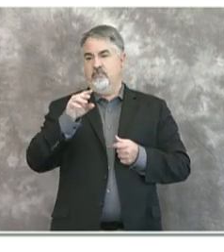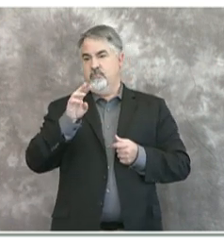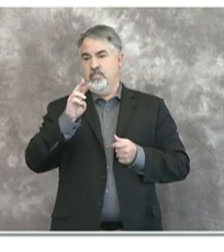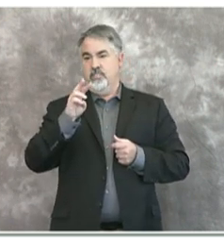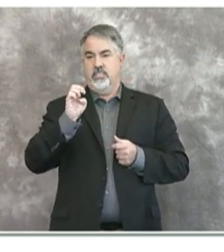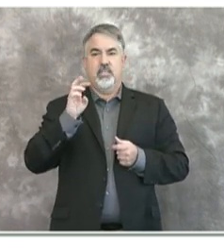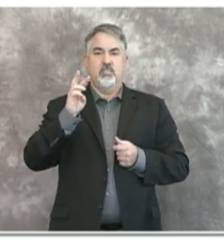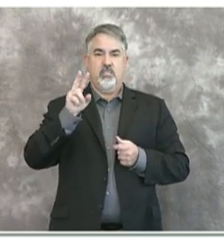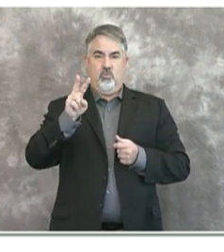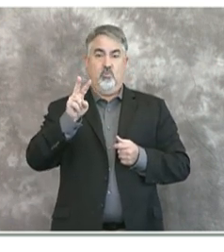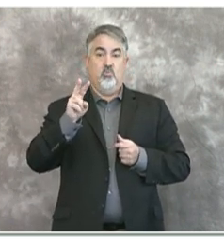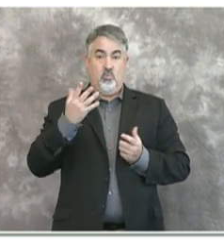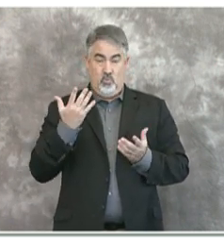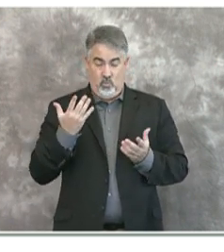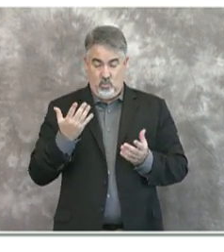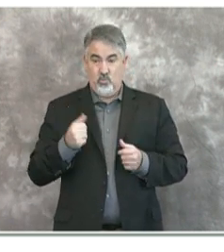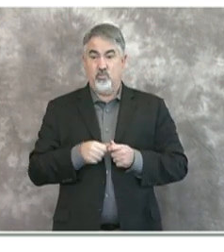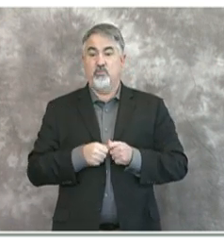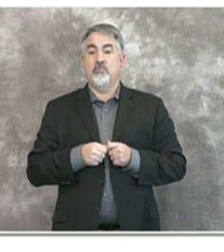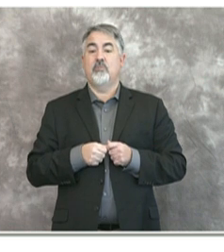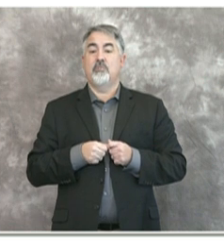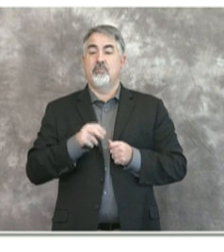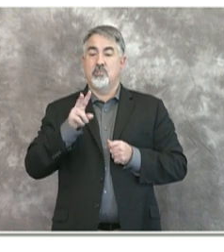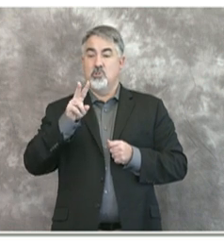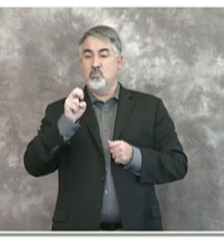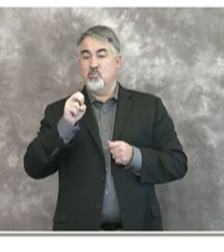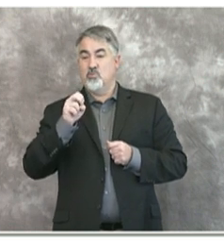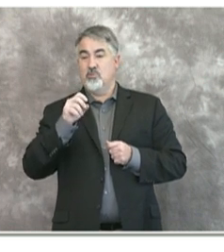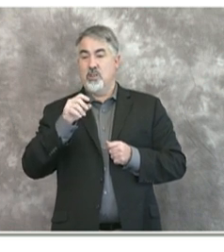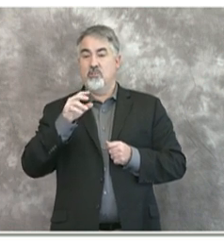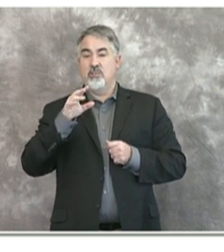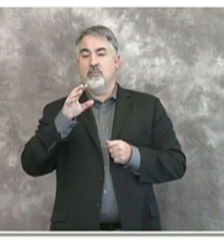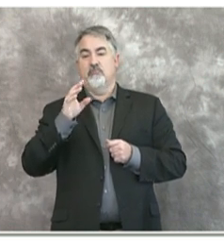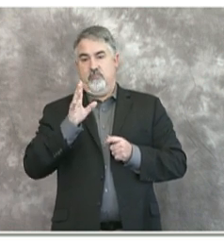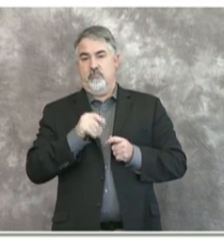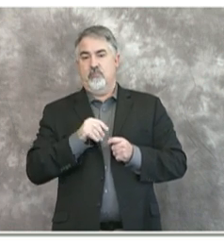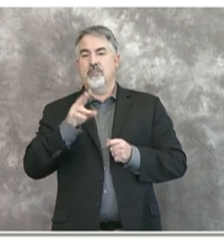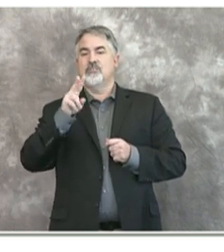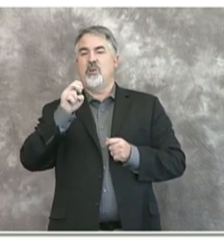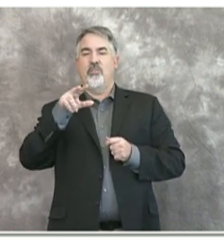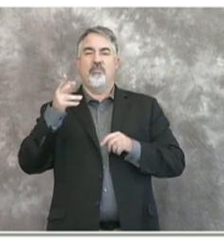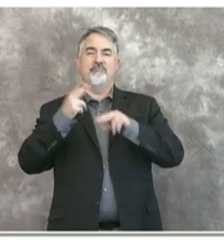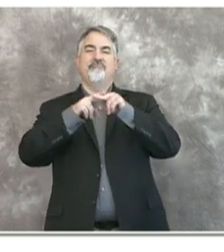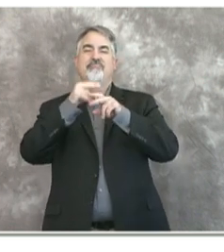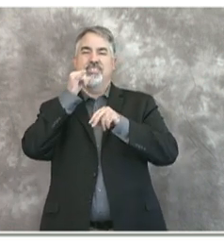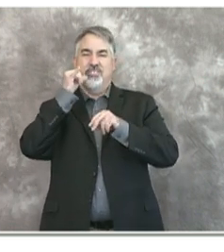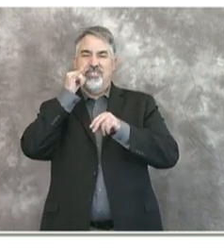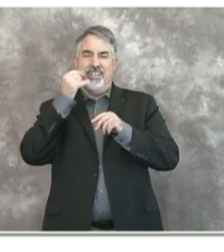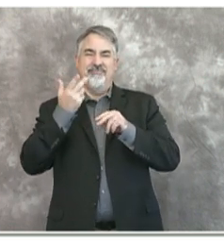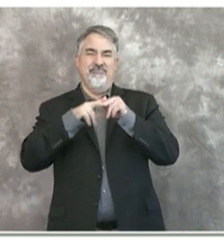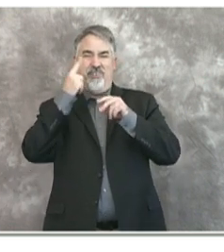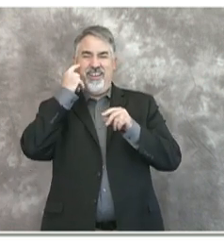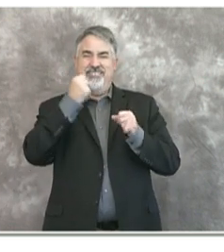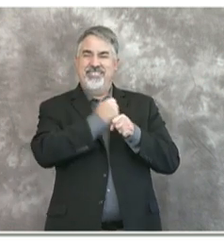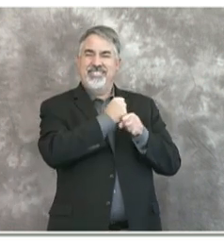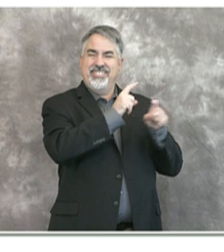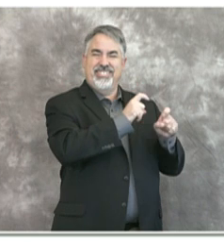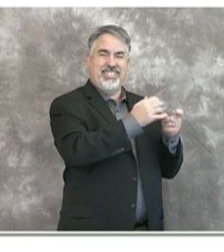4,662 cases, which is 233 more cases than yesterday, as well